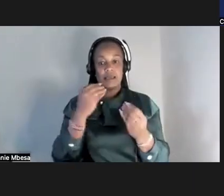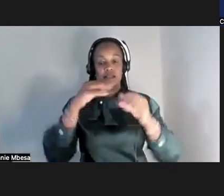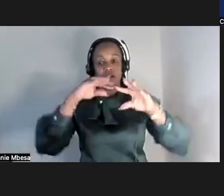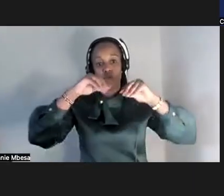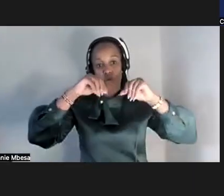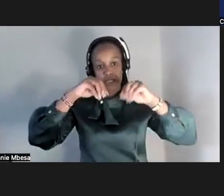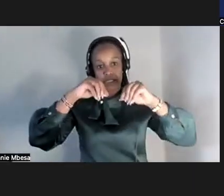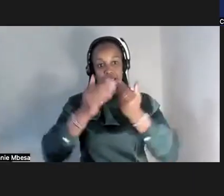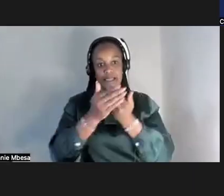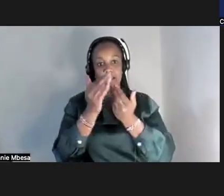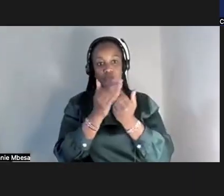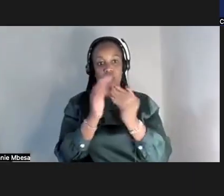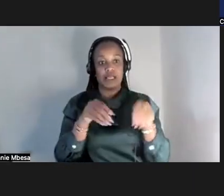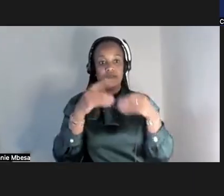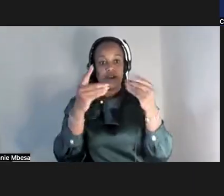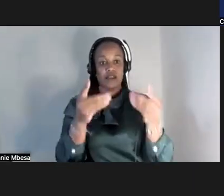the clients.